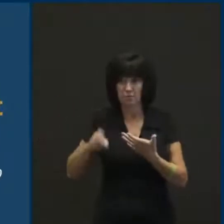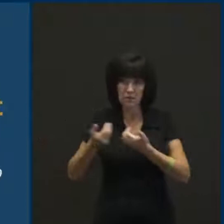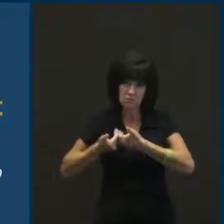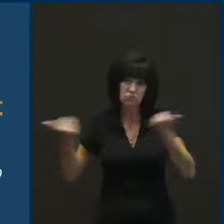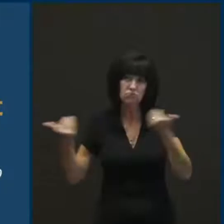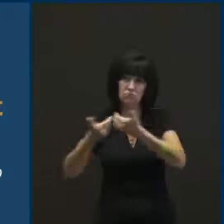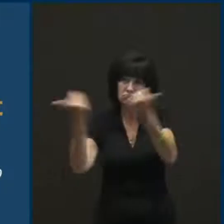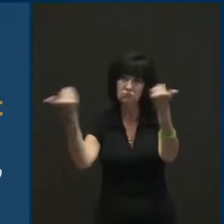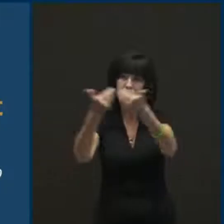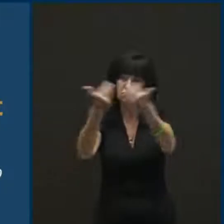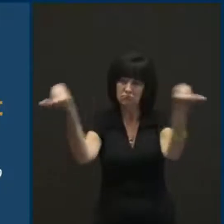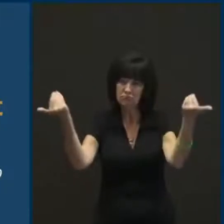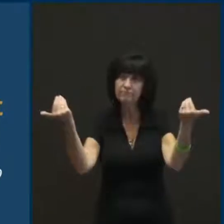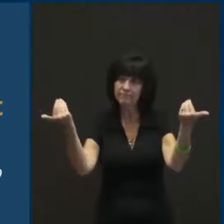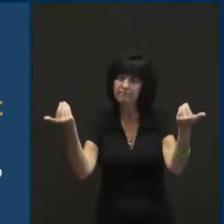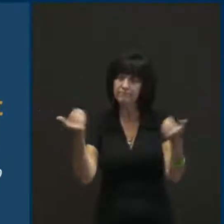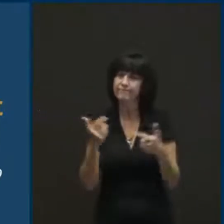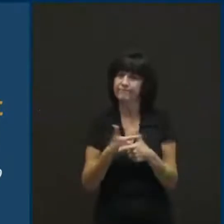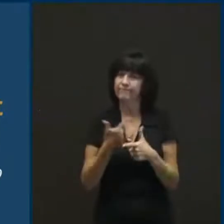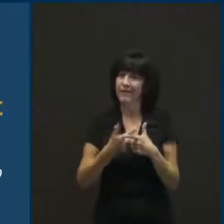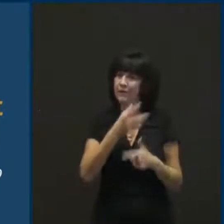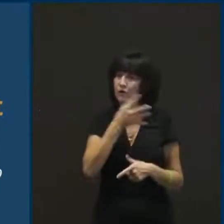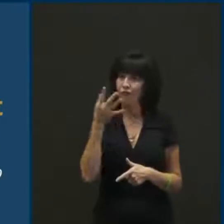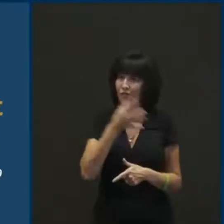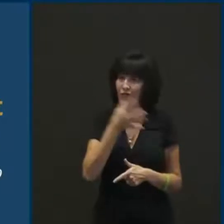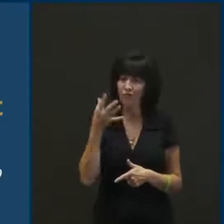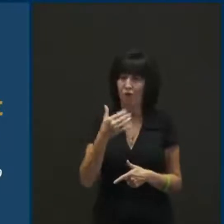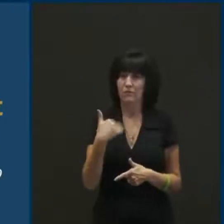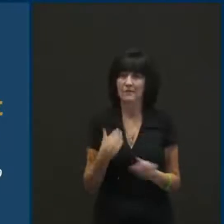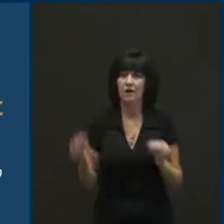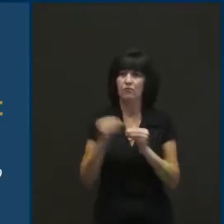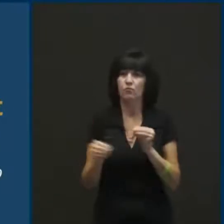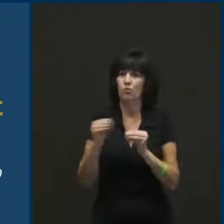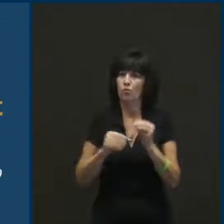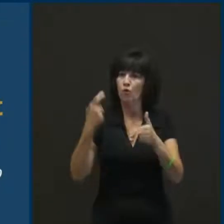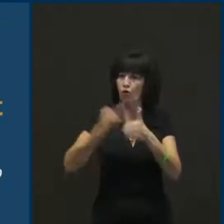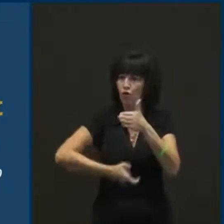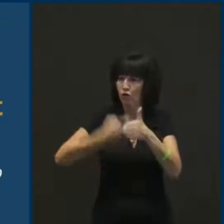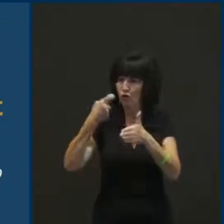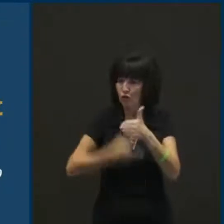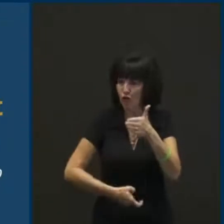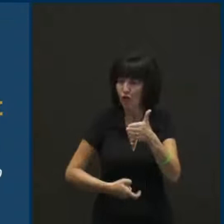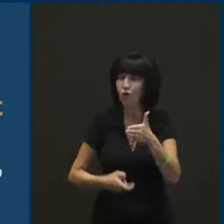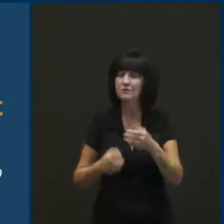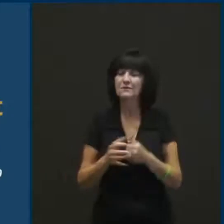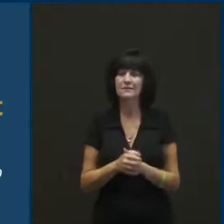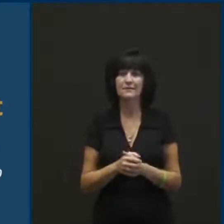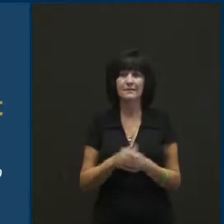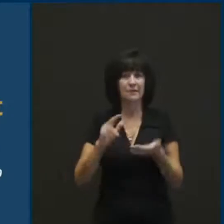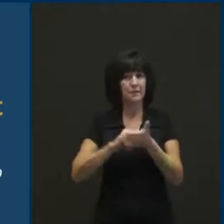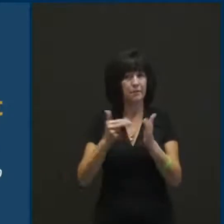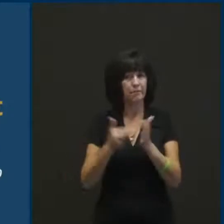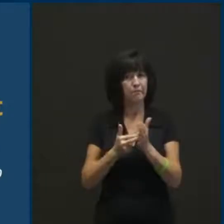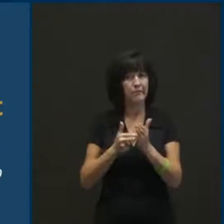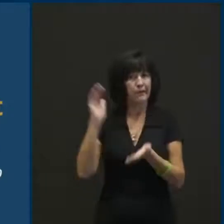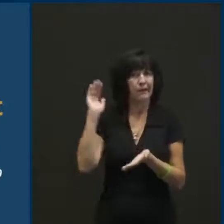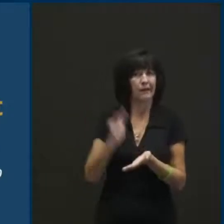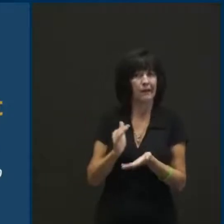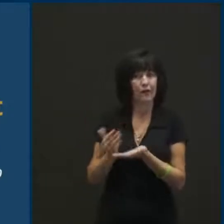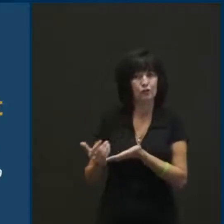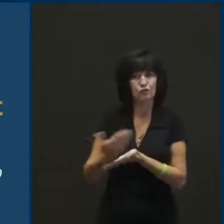just basically means more cost to them and less revenue, fewer turnovers. And so this poultry